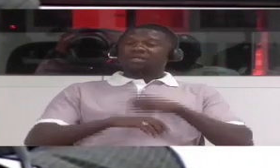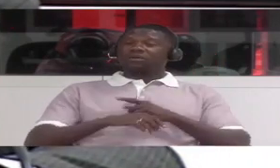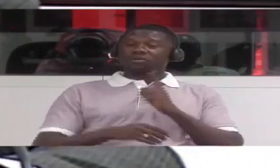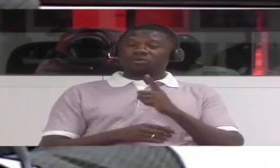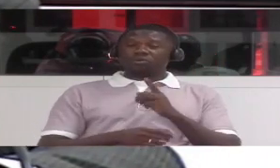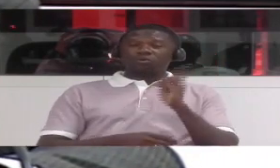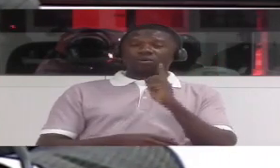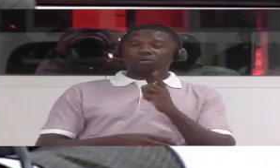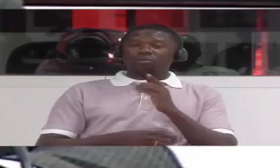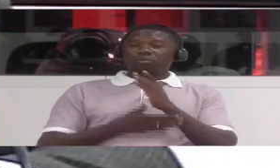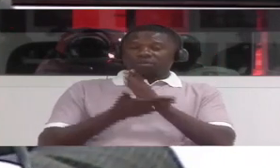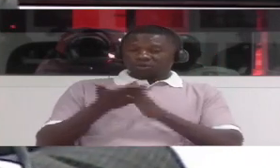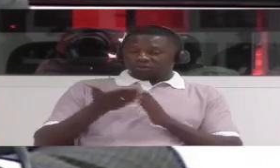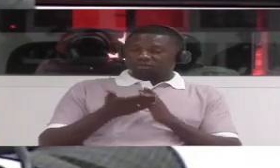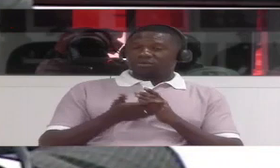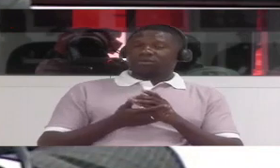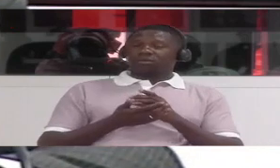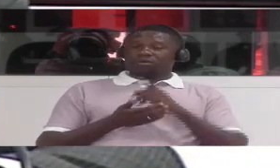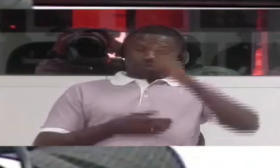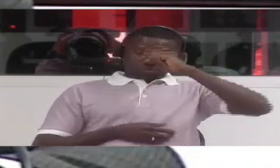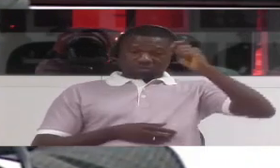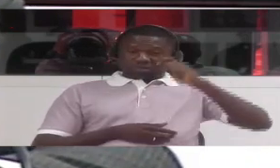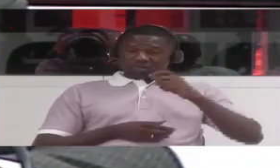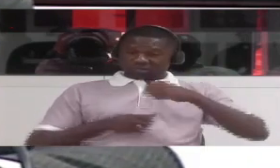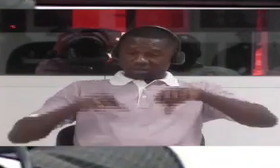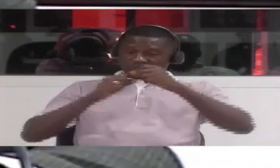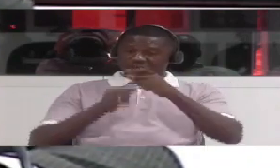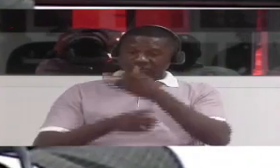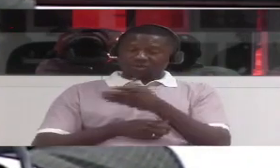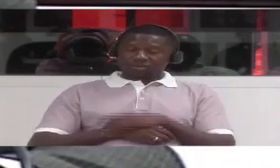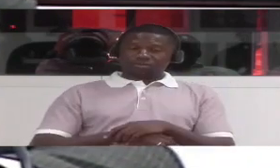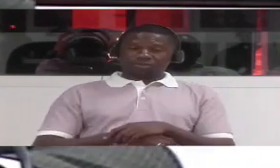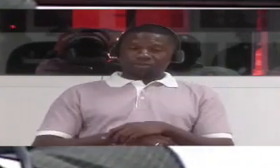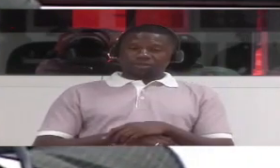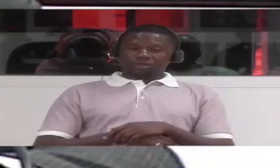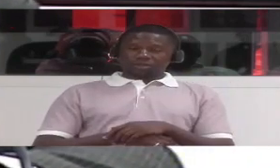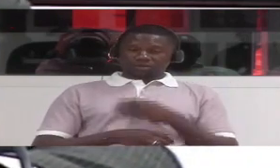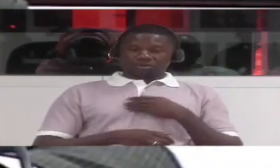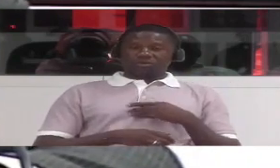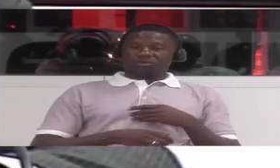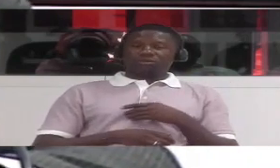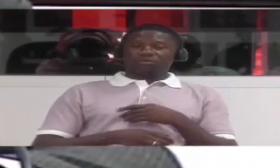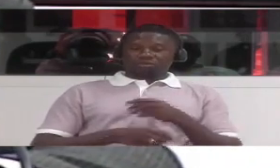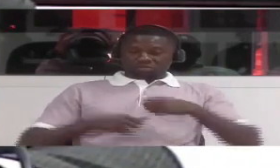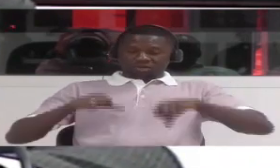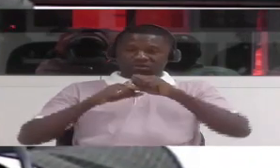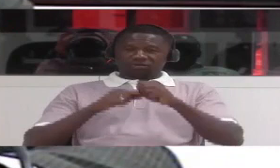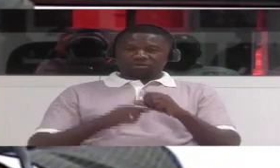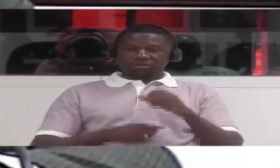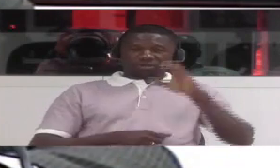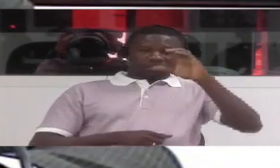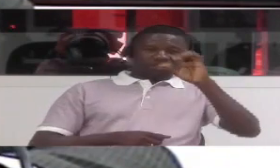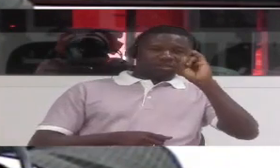Mr. Bota Keta was? Bota Keta was part of the Criminal Investigations He actually was criminal investigation, I believe,